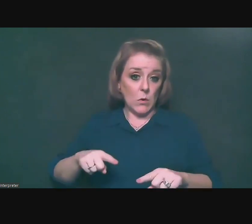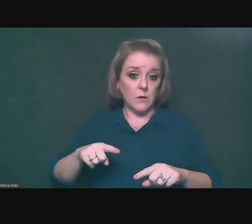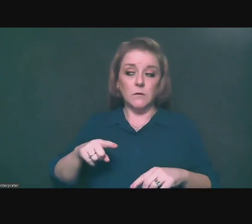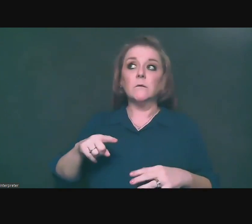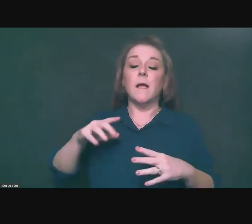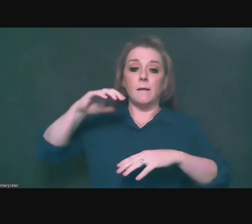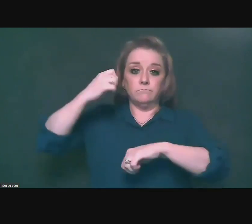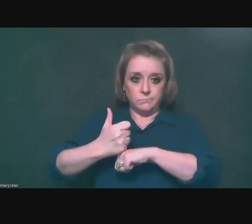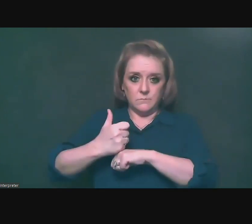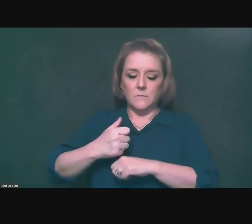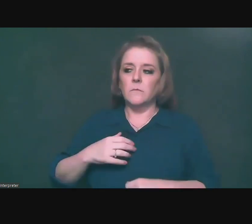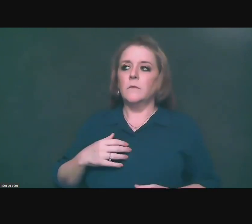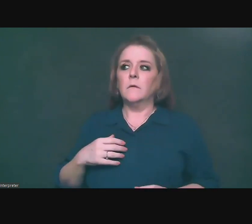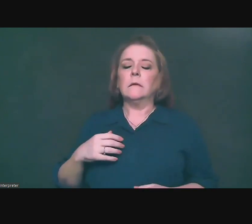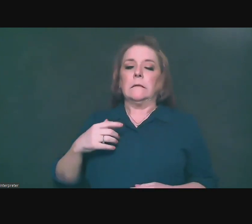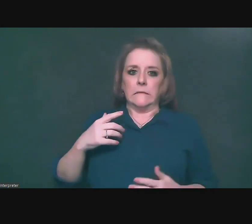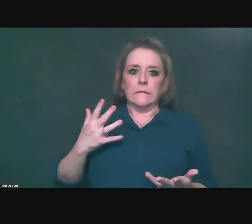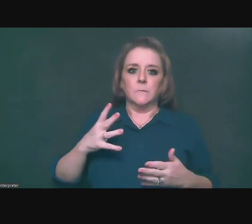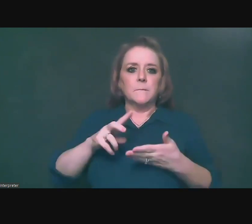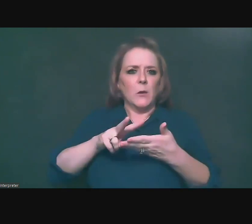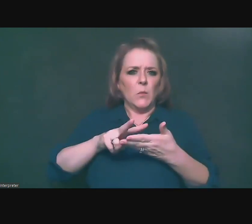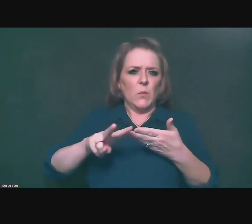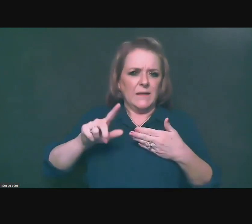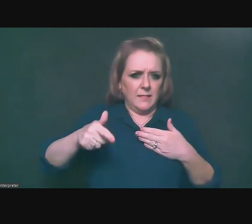store a couple of weeks later.